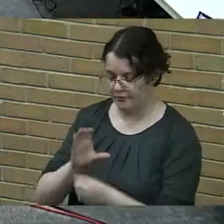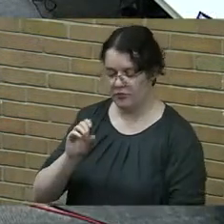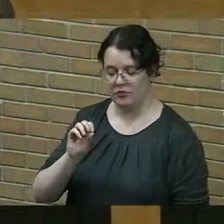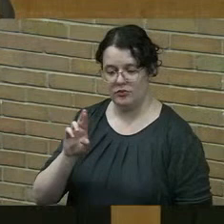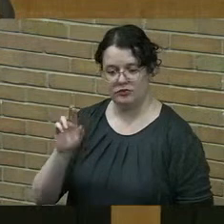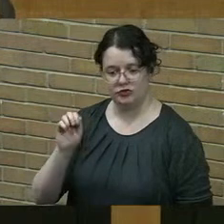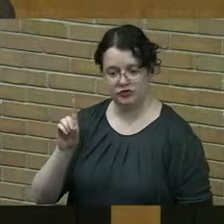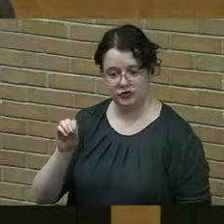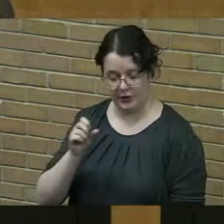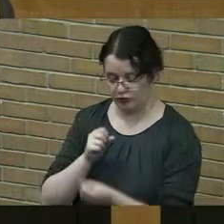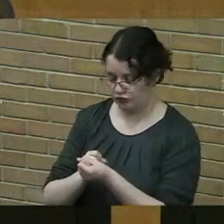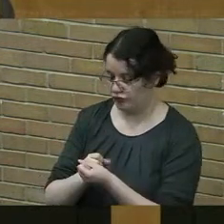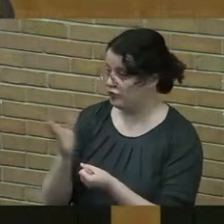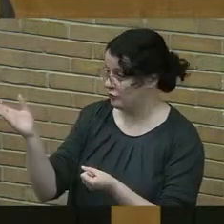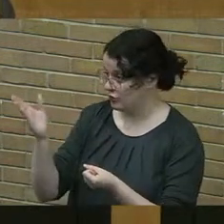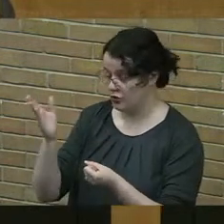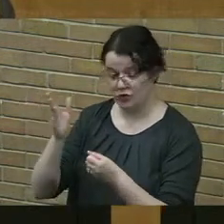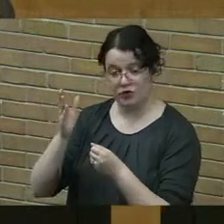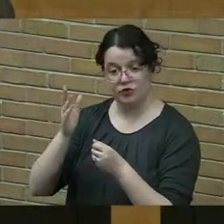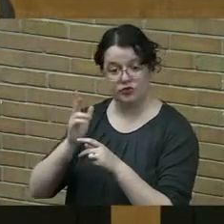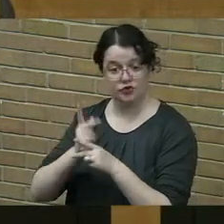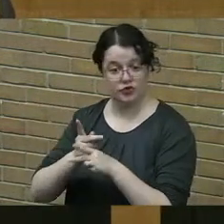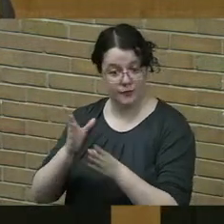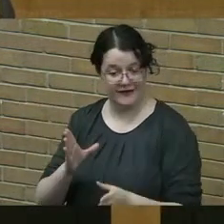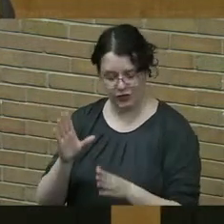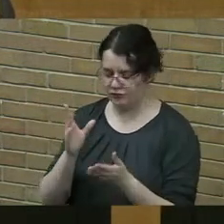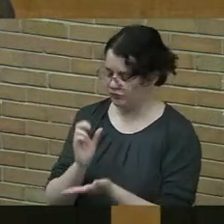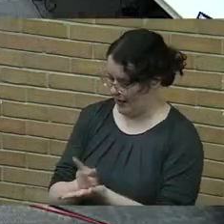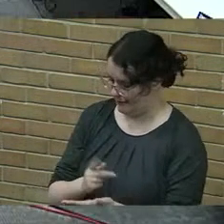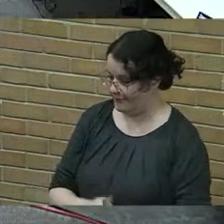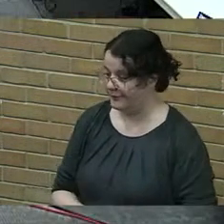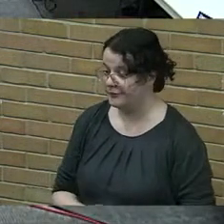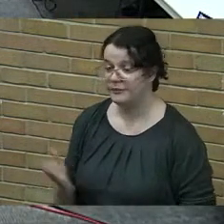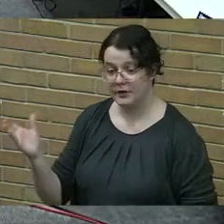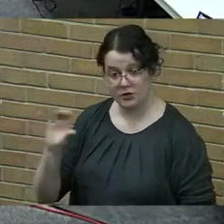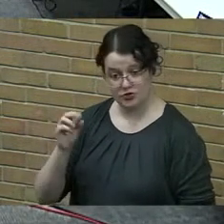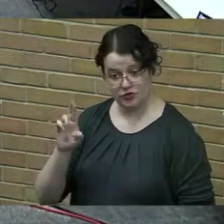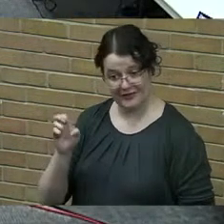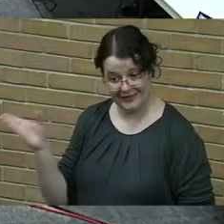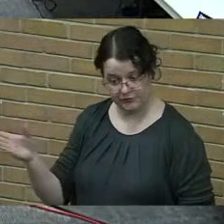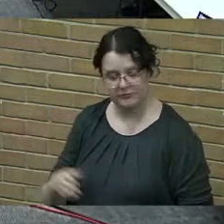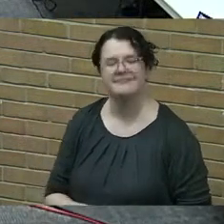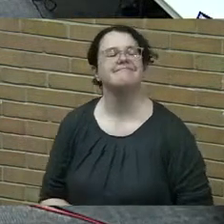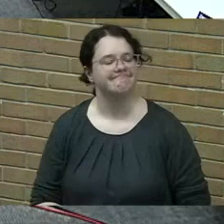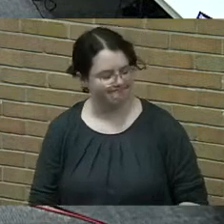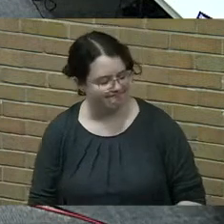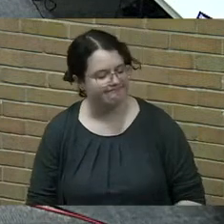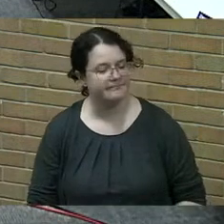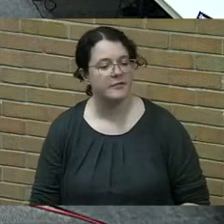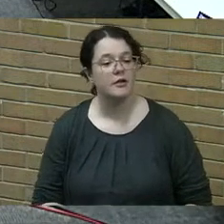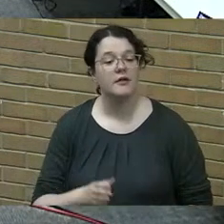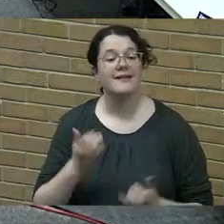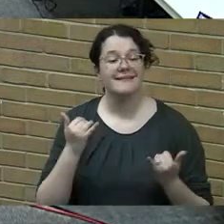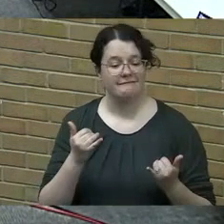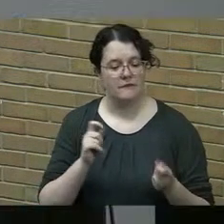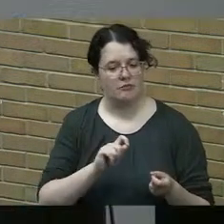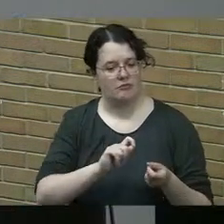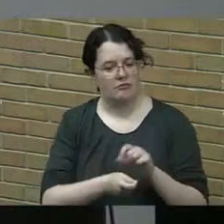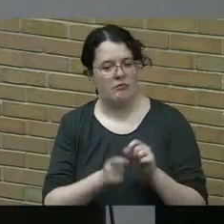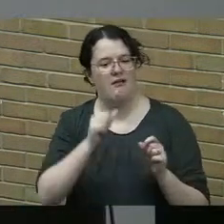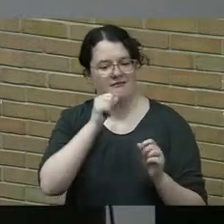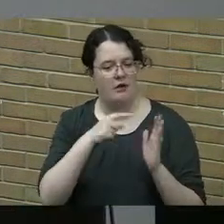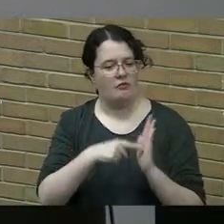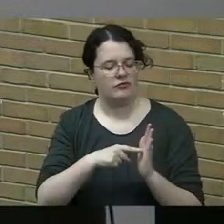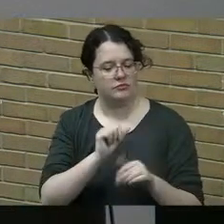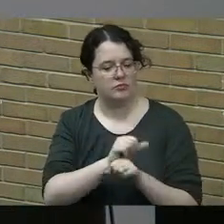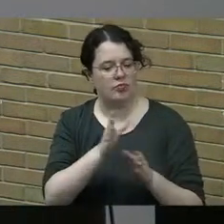Mailer? Aye. Christine? Yes, the next matter seeks to amend the non-represented employee